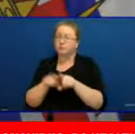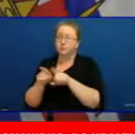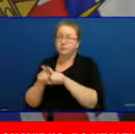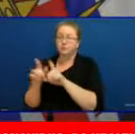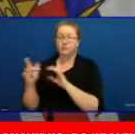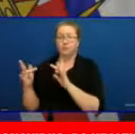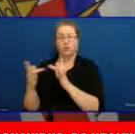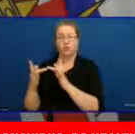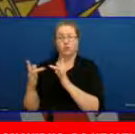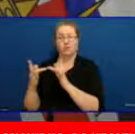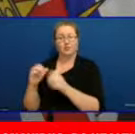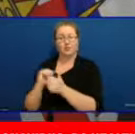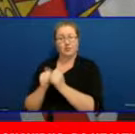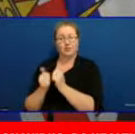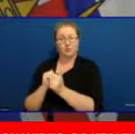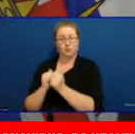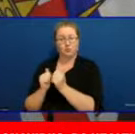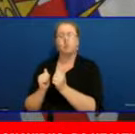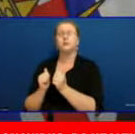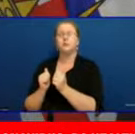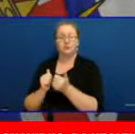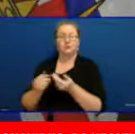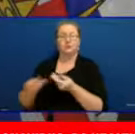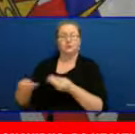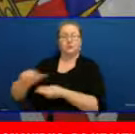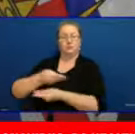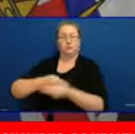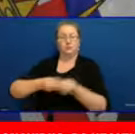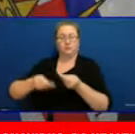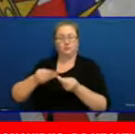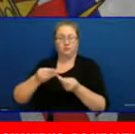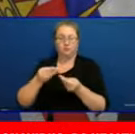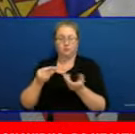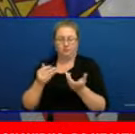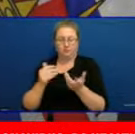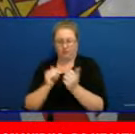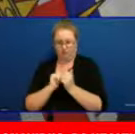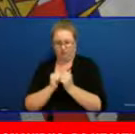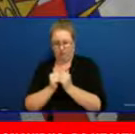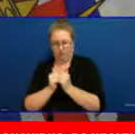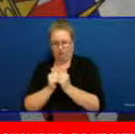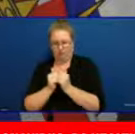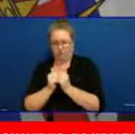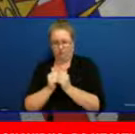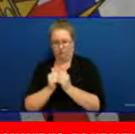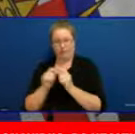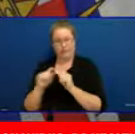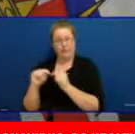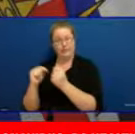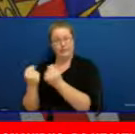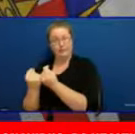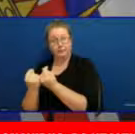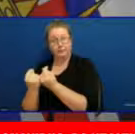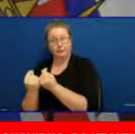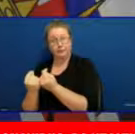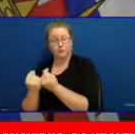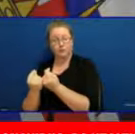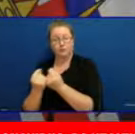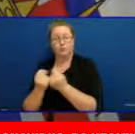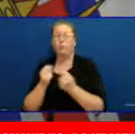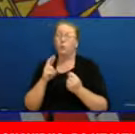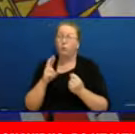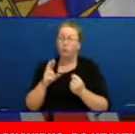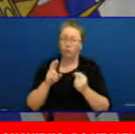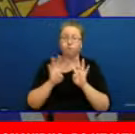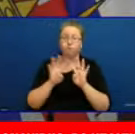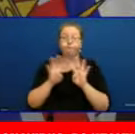same for contact sports. We had seen transmission, and it's very hard to know. if it is from the